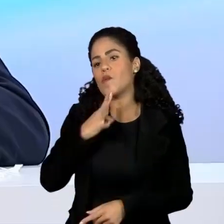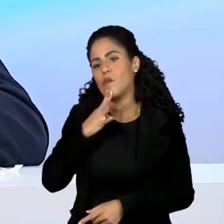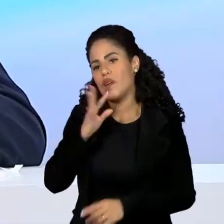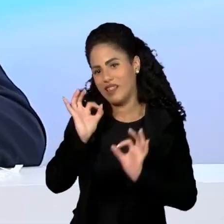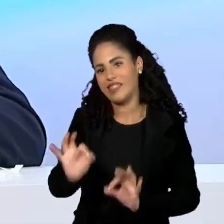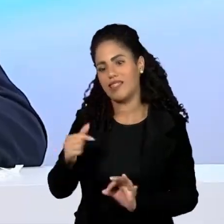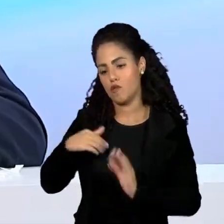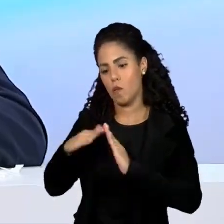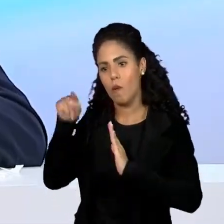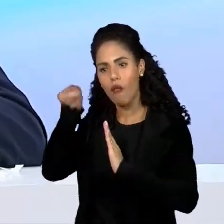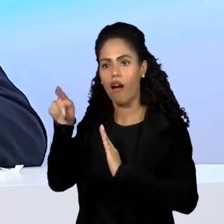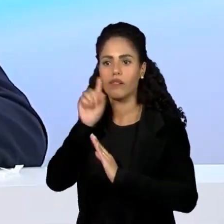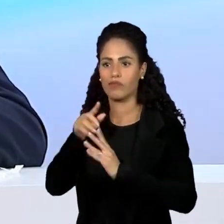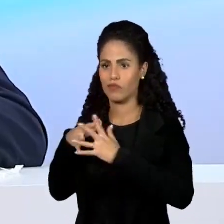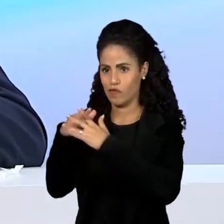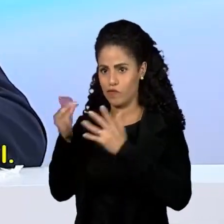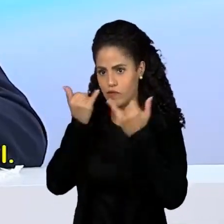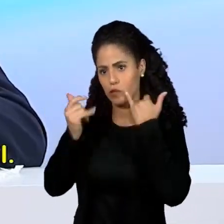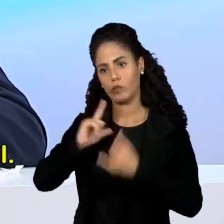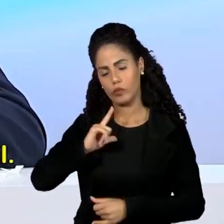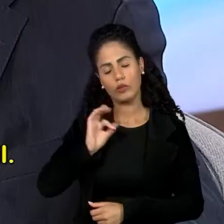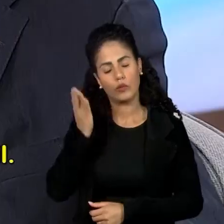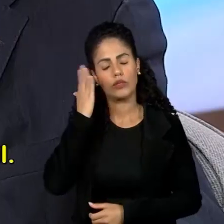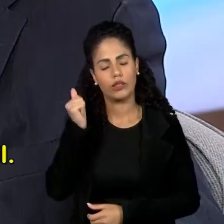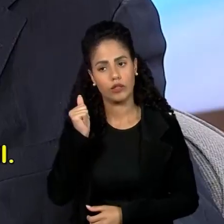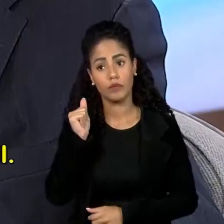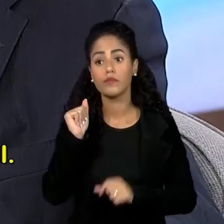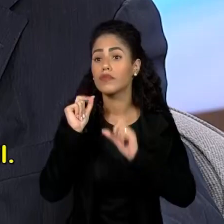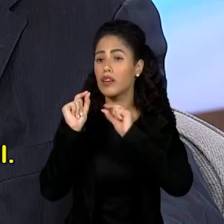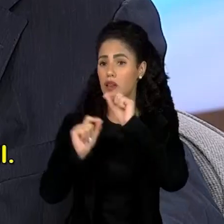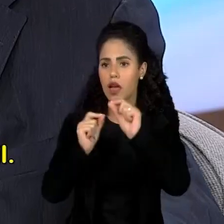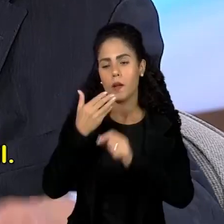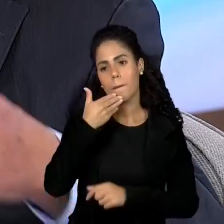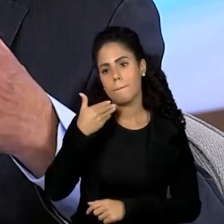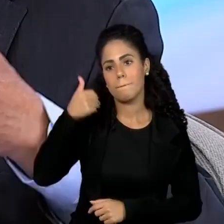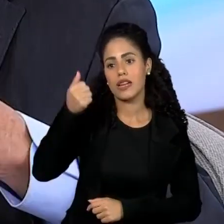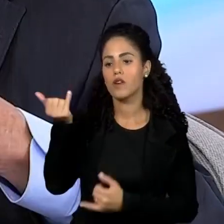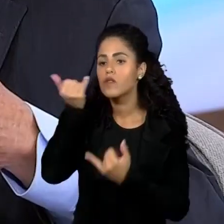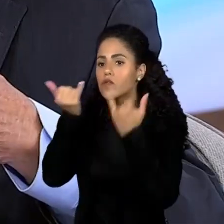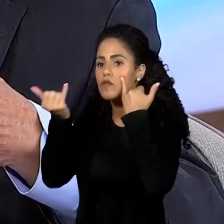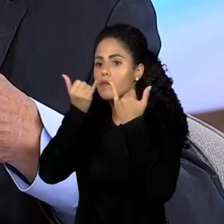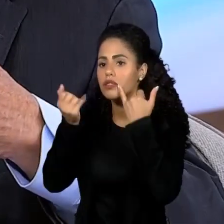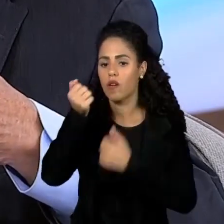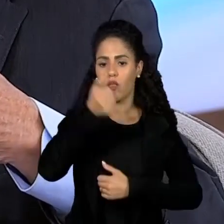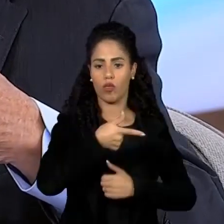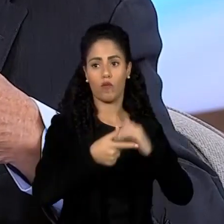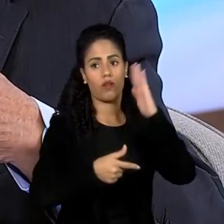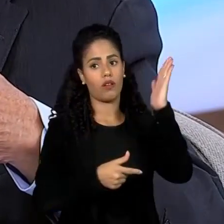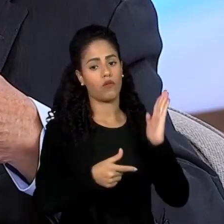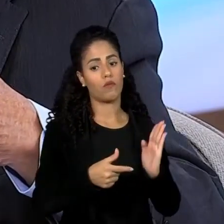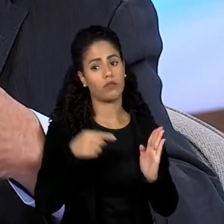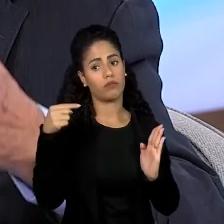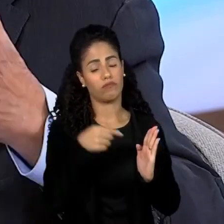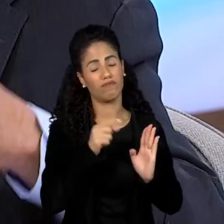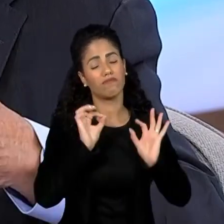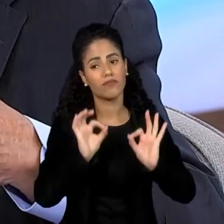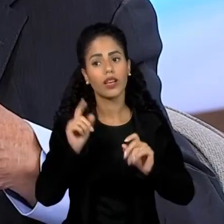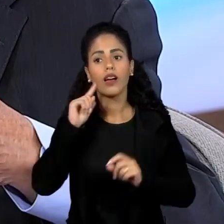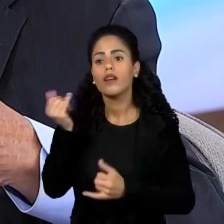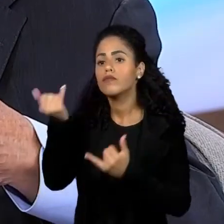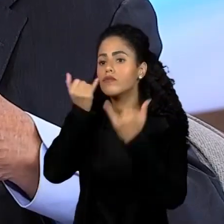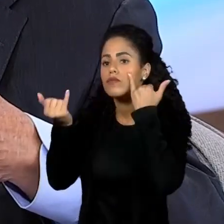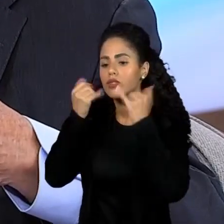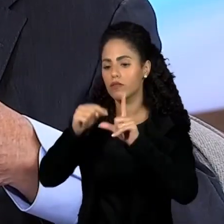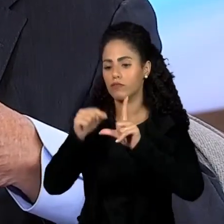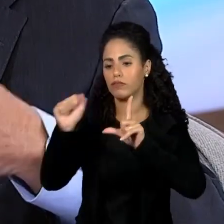the United States much better than I do the Brazilian data. But a major source